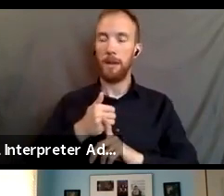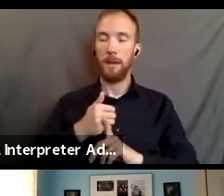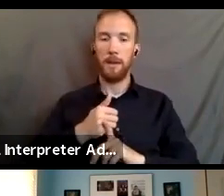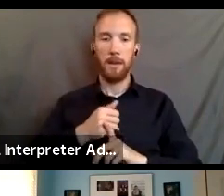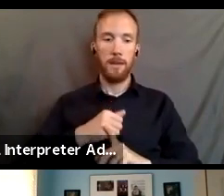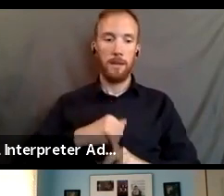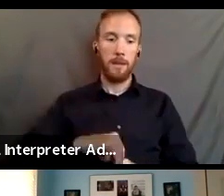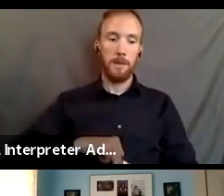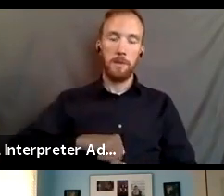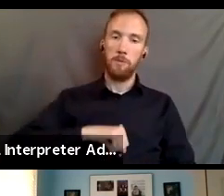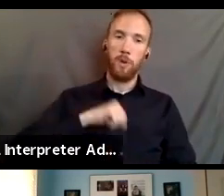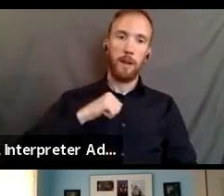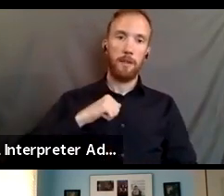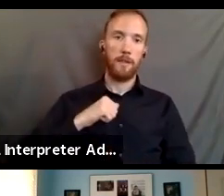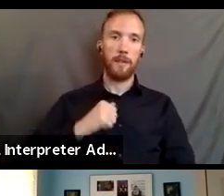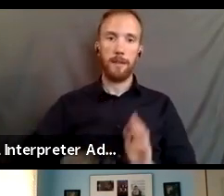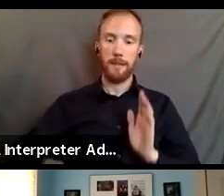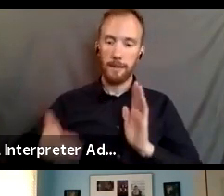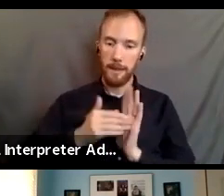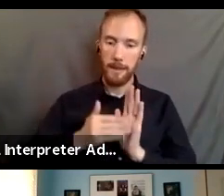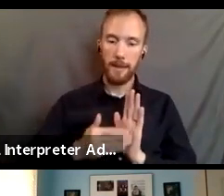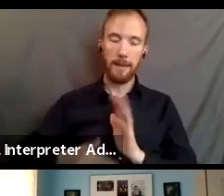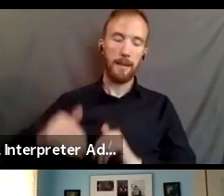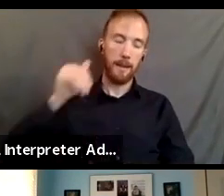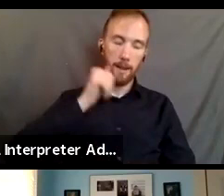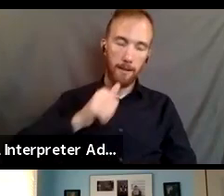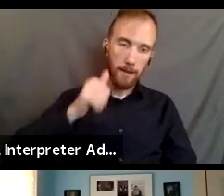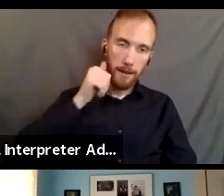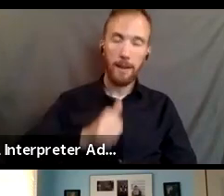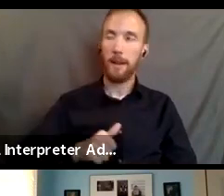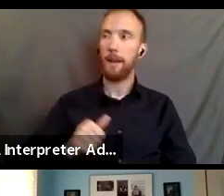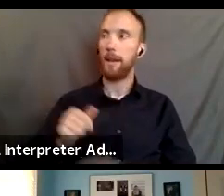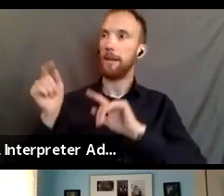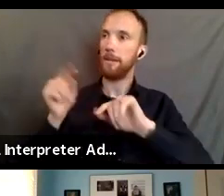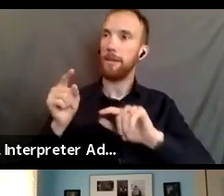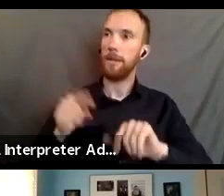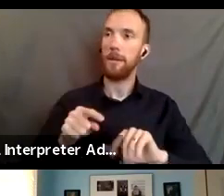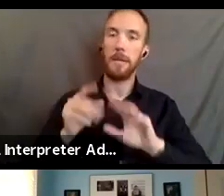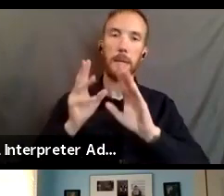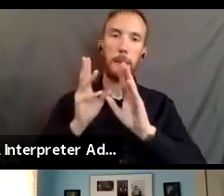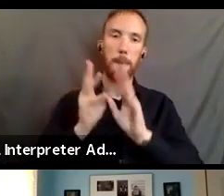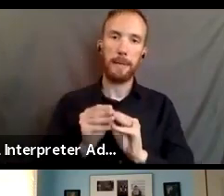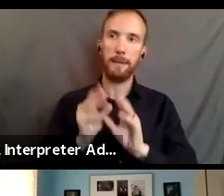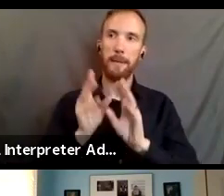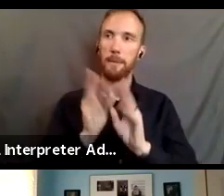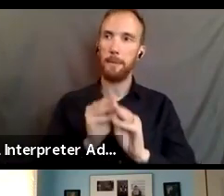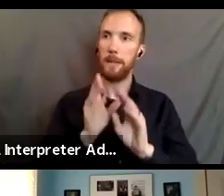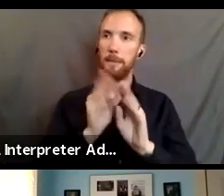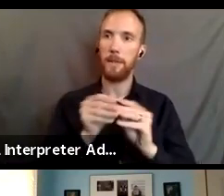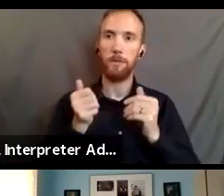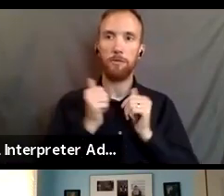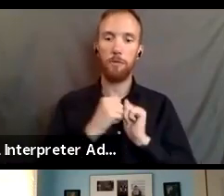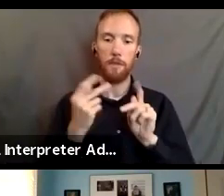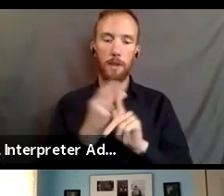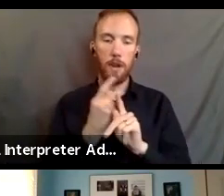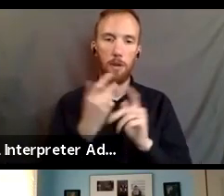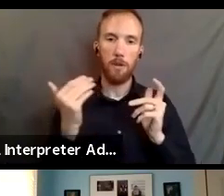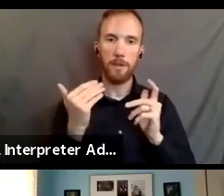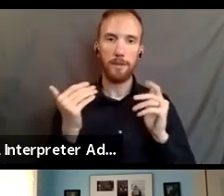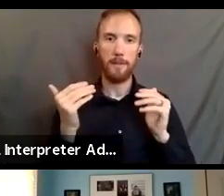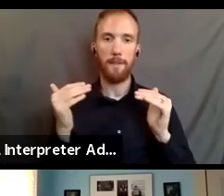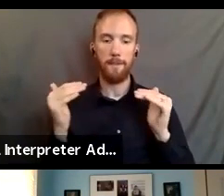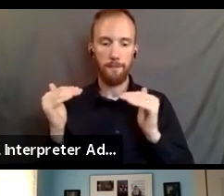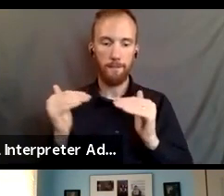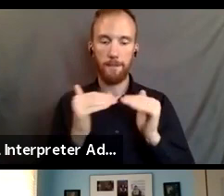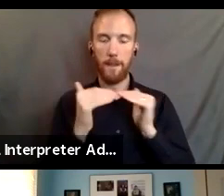day meeting after meeting coming to demand what is fair and just which is having quality public